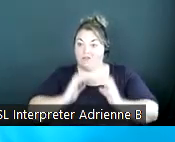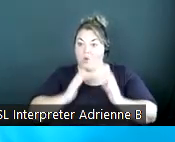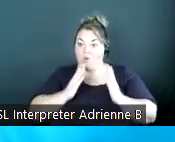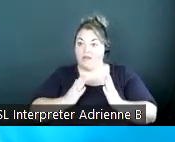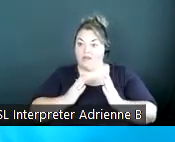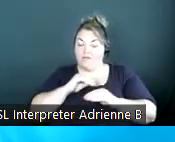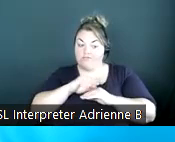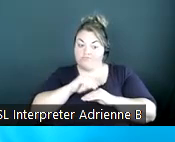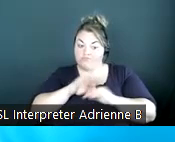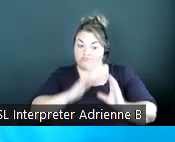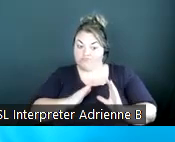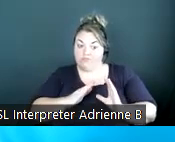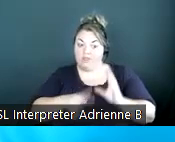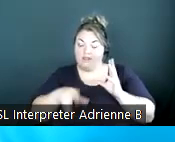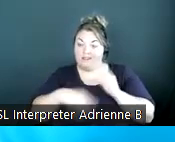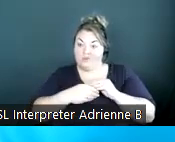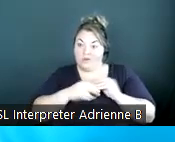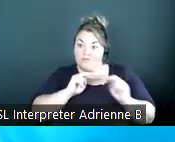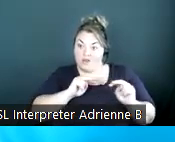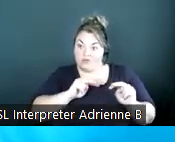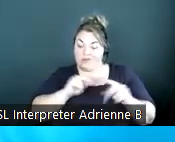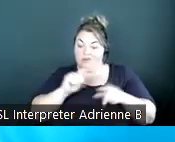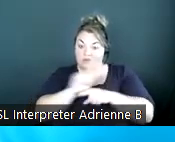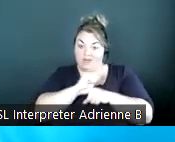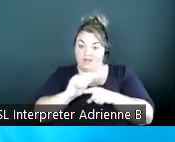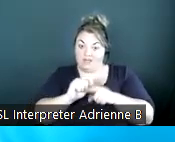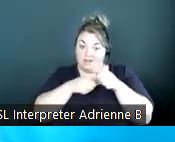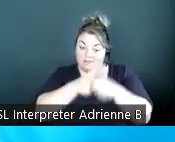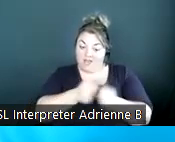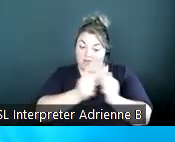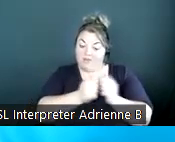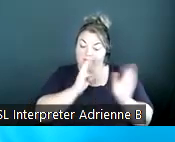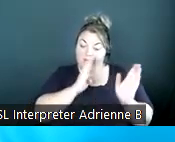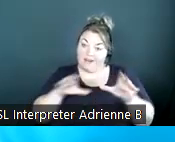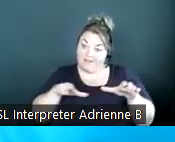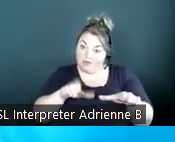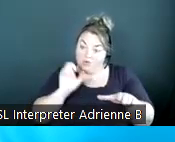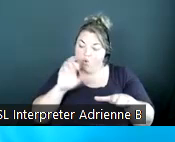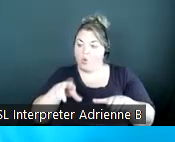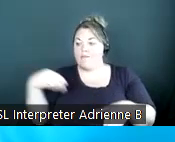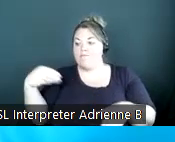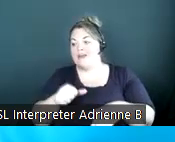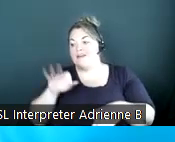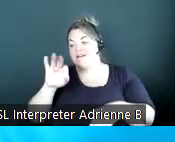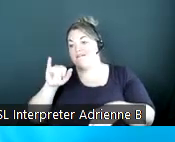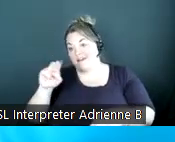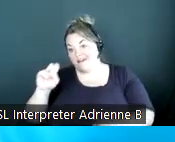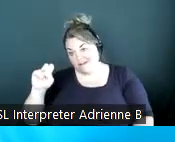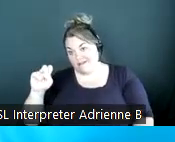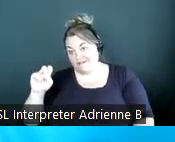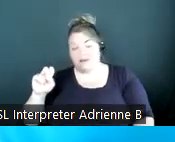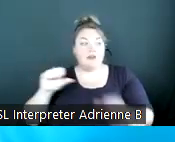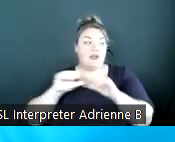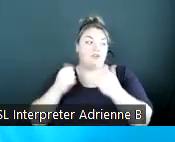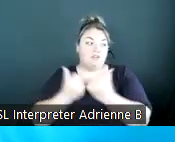monitoring, training, complying with a plan of action, or paying a fine. And